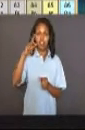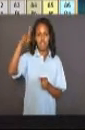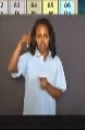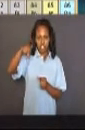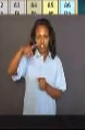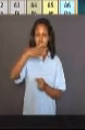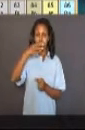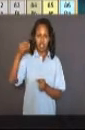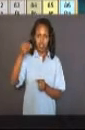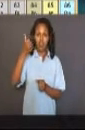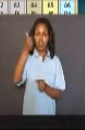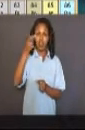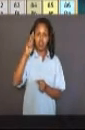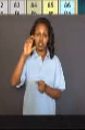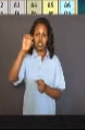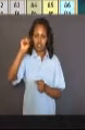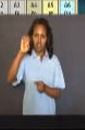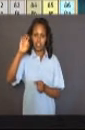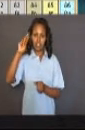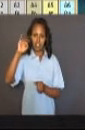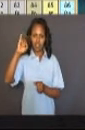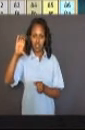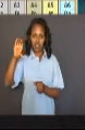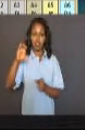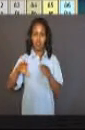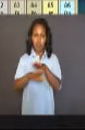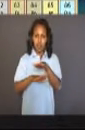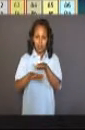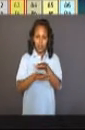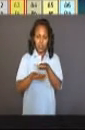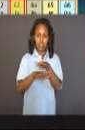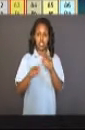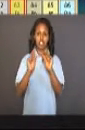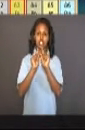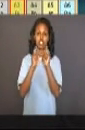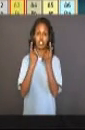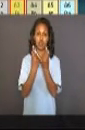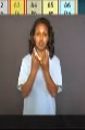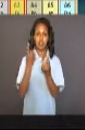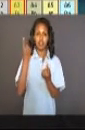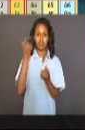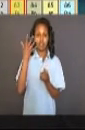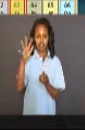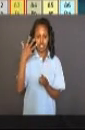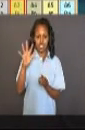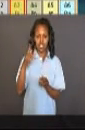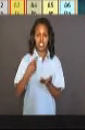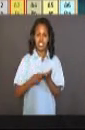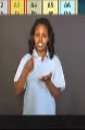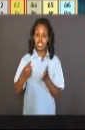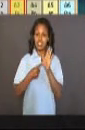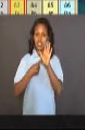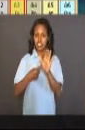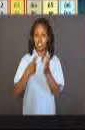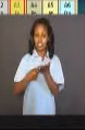phosphorus, and arsenic all belong to group 15. This